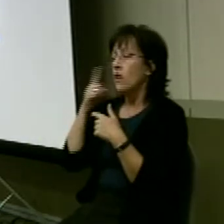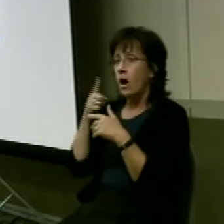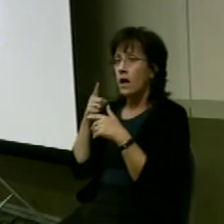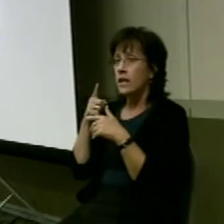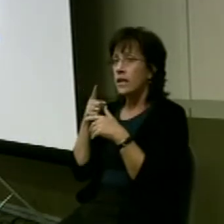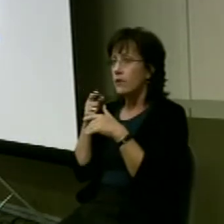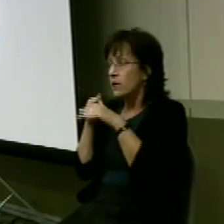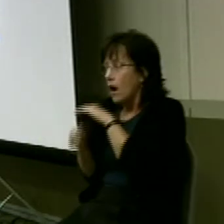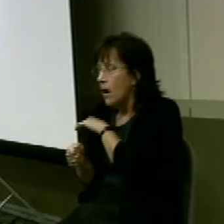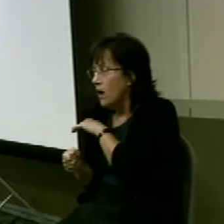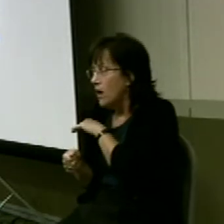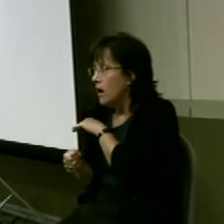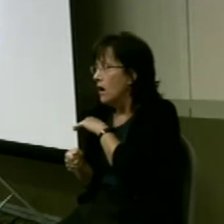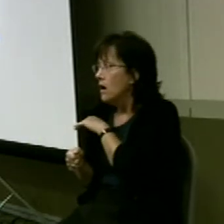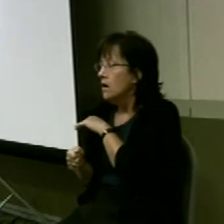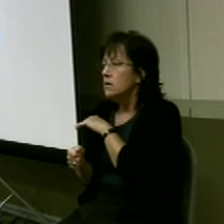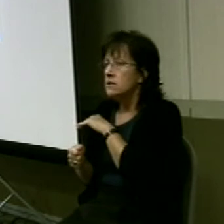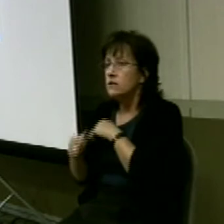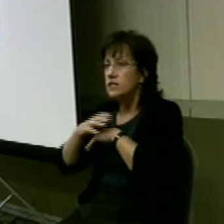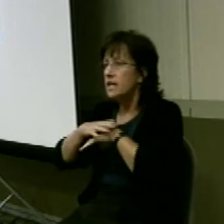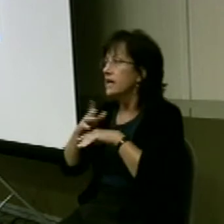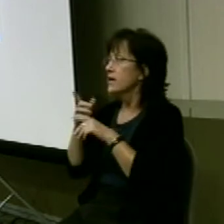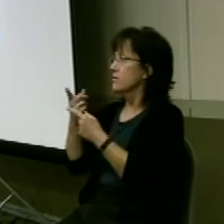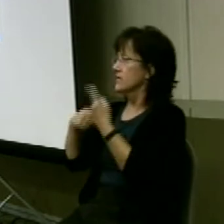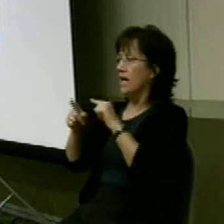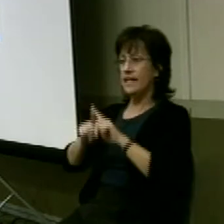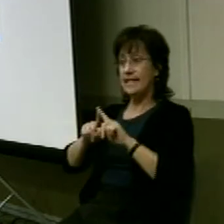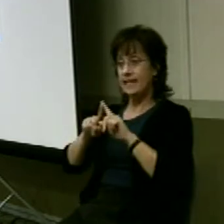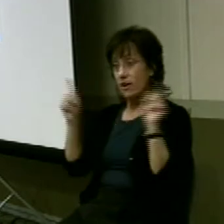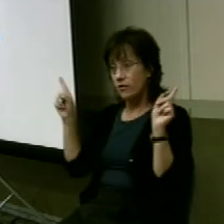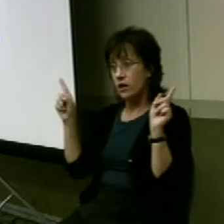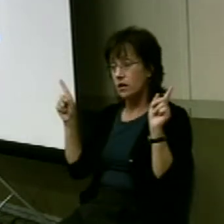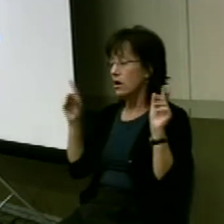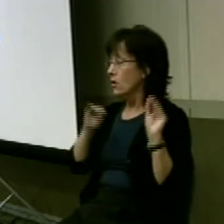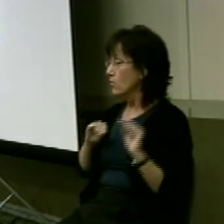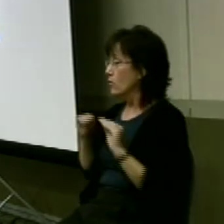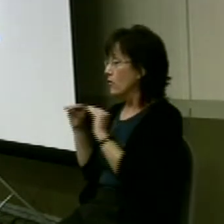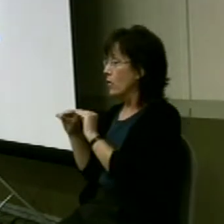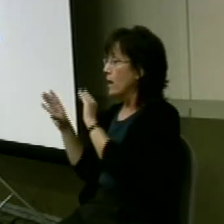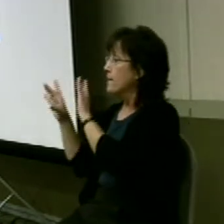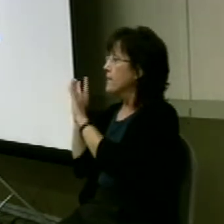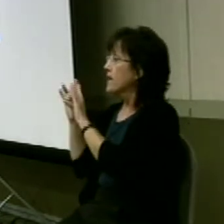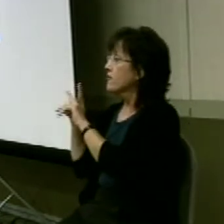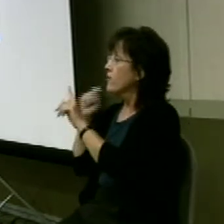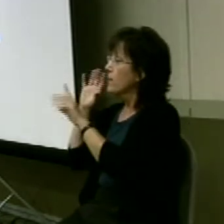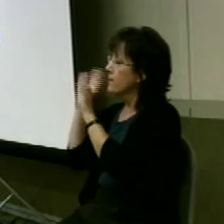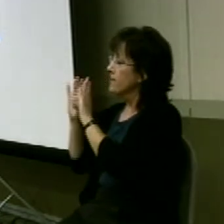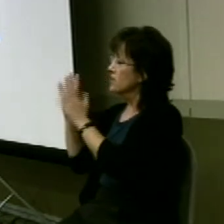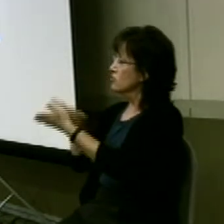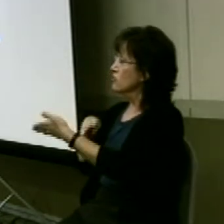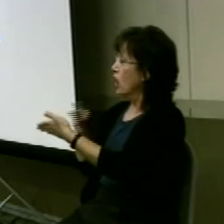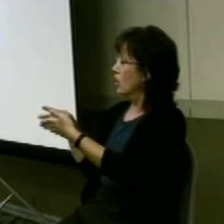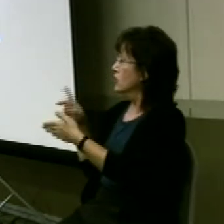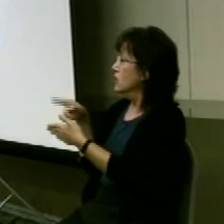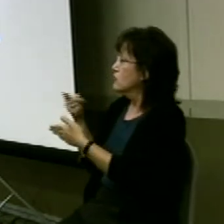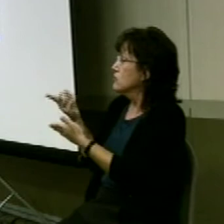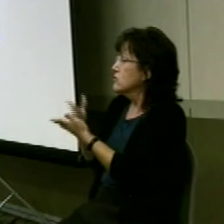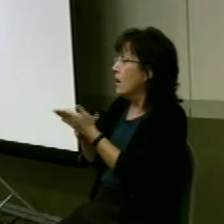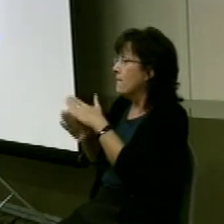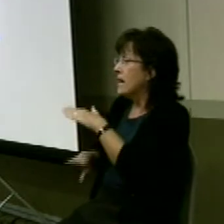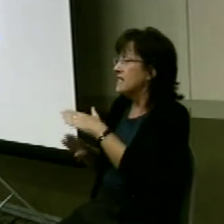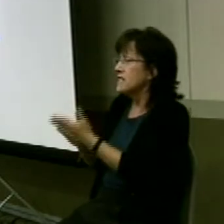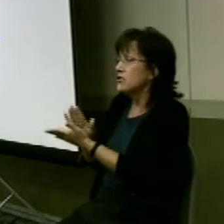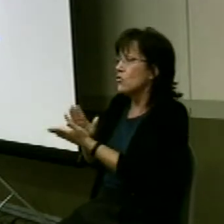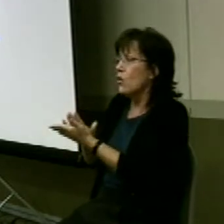going to, duck underneath the desk. He would sign different. He would move away and choose from a picture chart